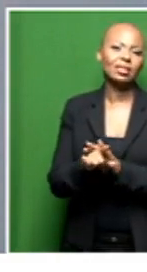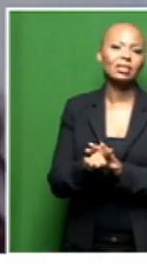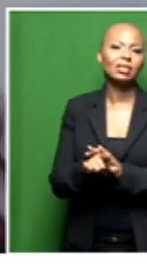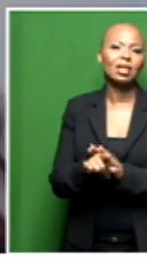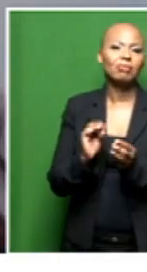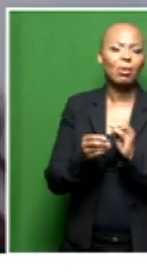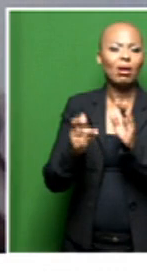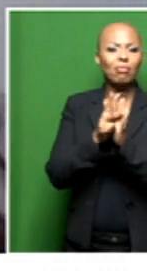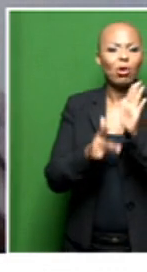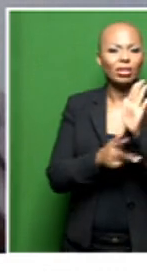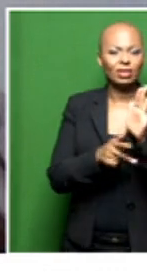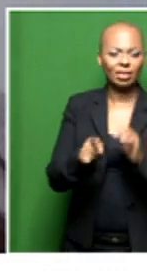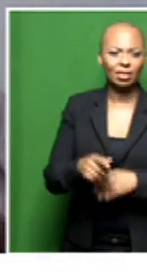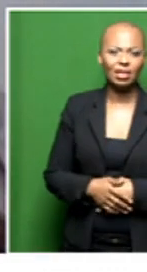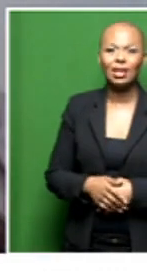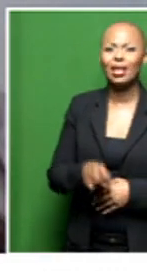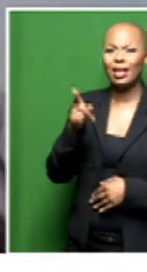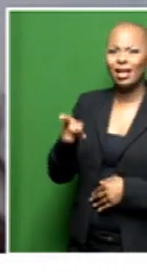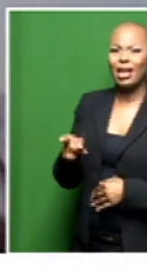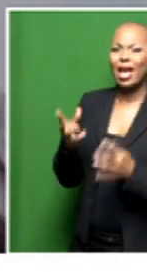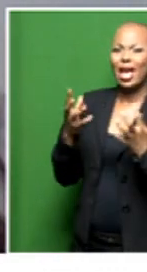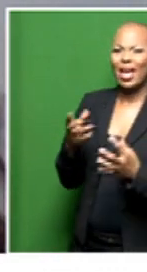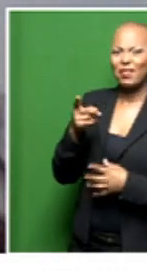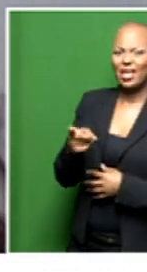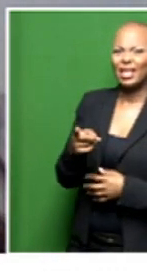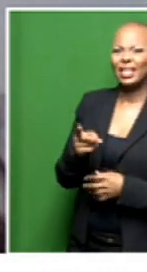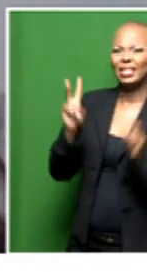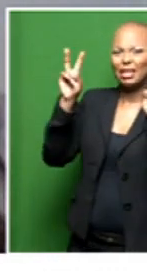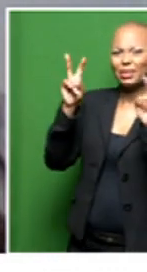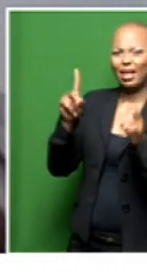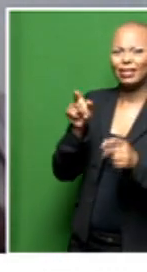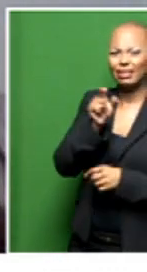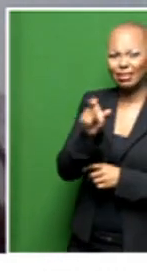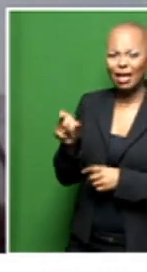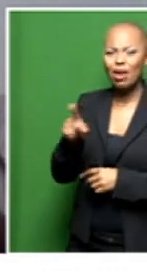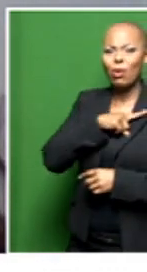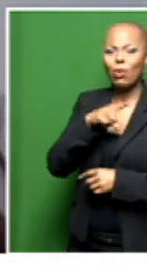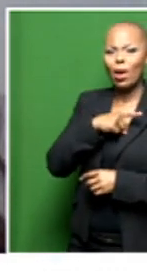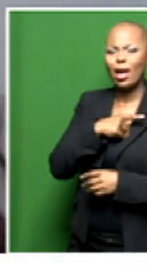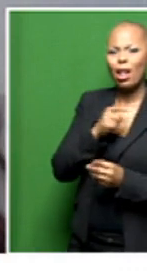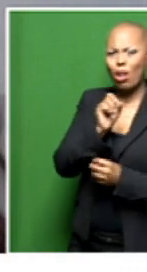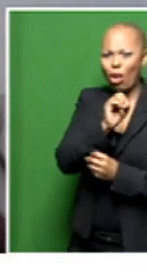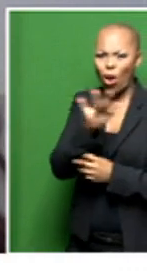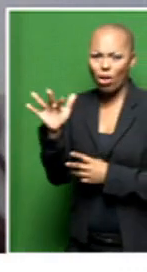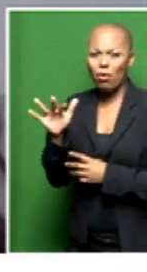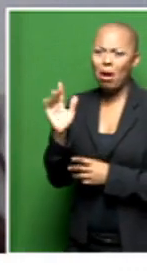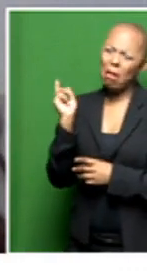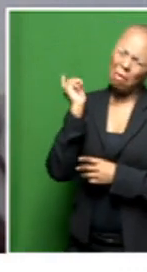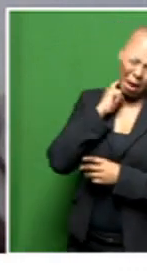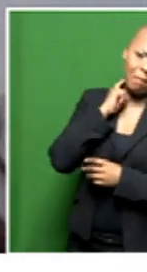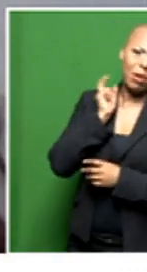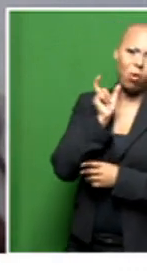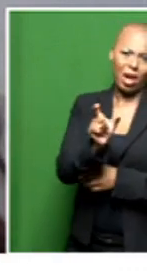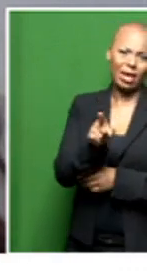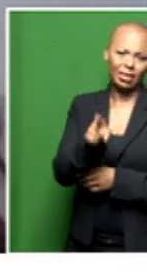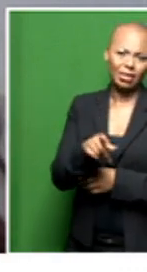taps into heavy subjects, it also written with, you know, a lot of wit, like you said in the beginning. Tell us a little bit about this and